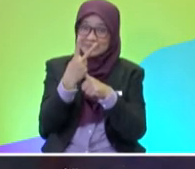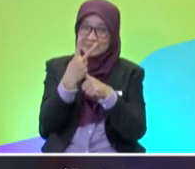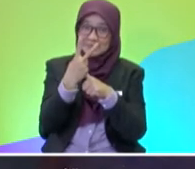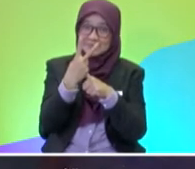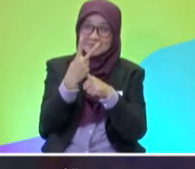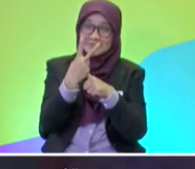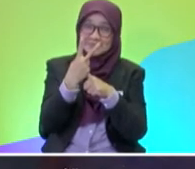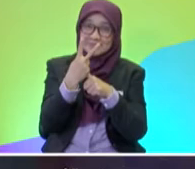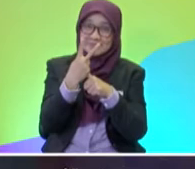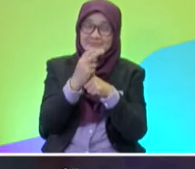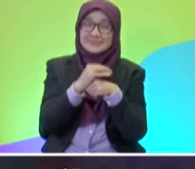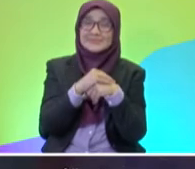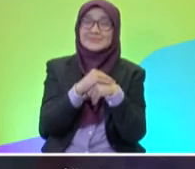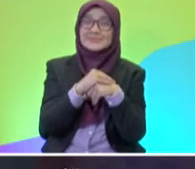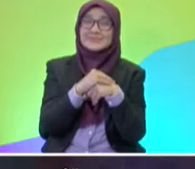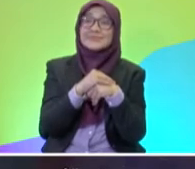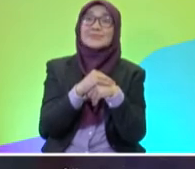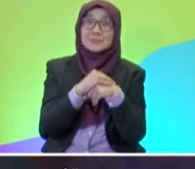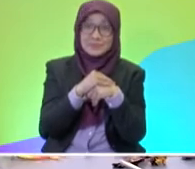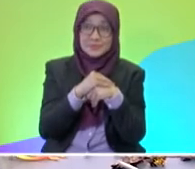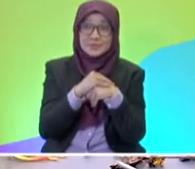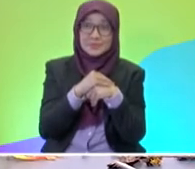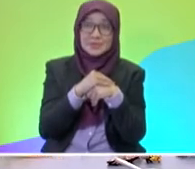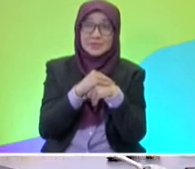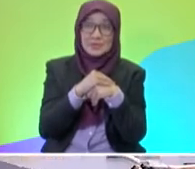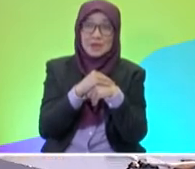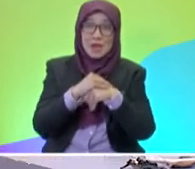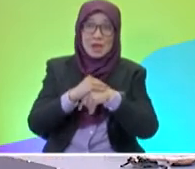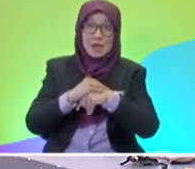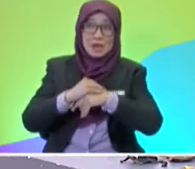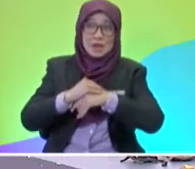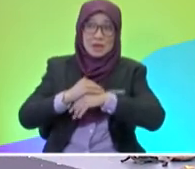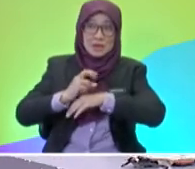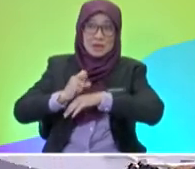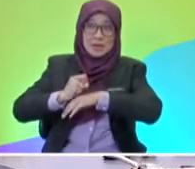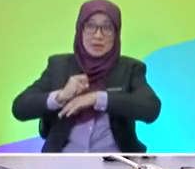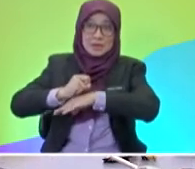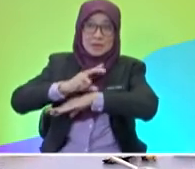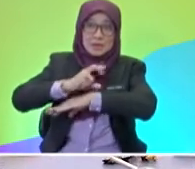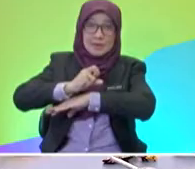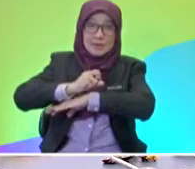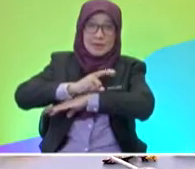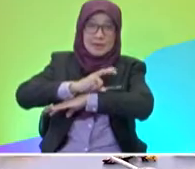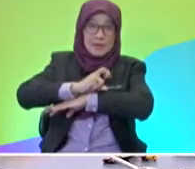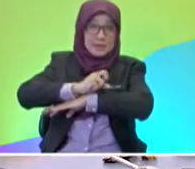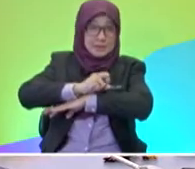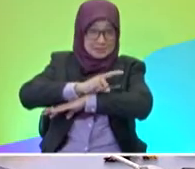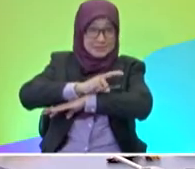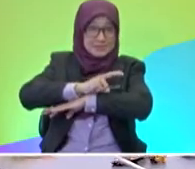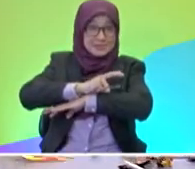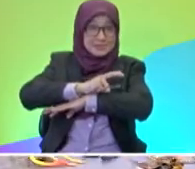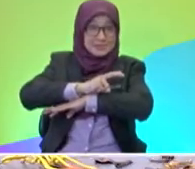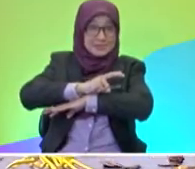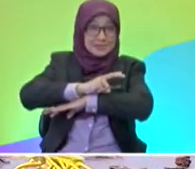which one will be the first one, Teacher Rahma? I see a grasshopper. Is that a grasshopper? Oh, I don't think so.